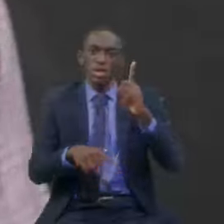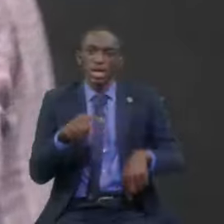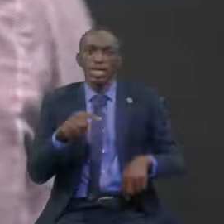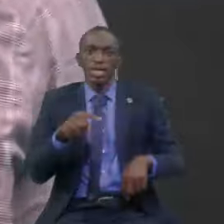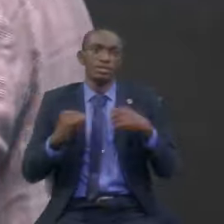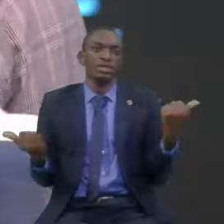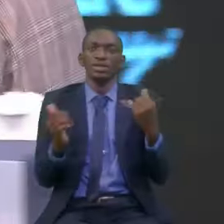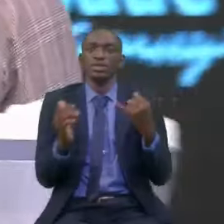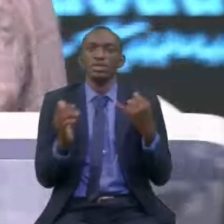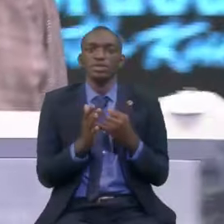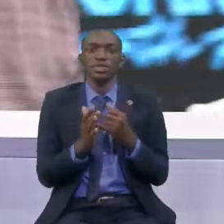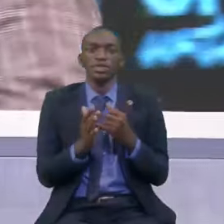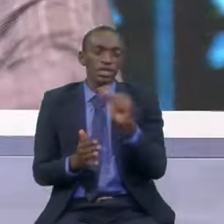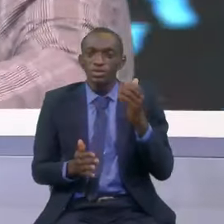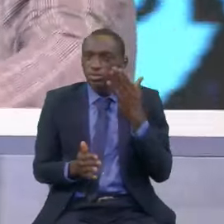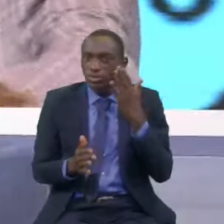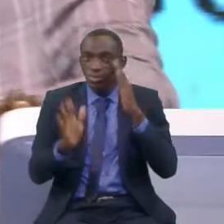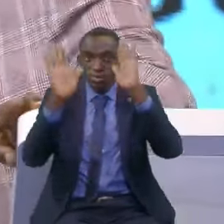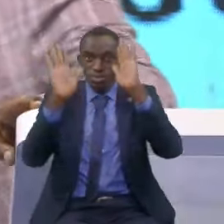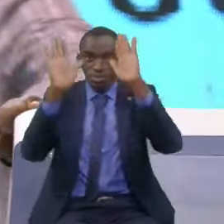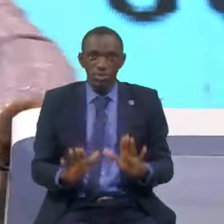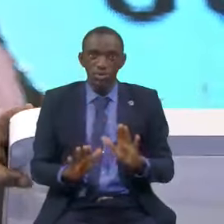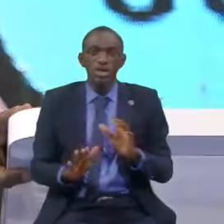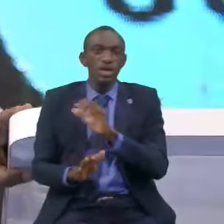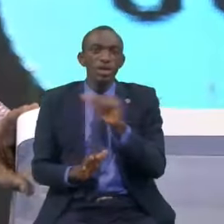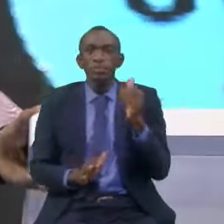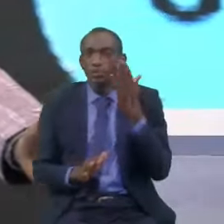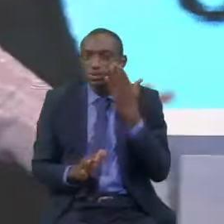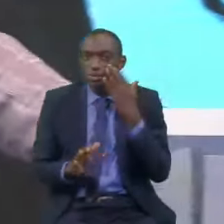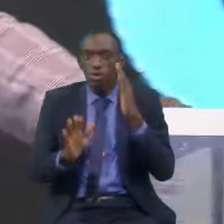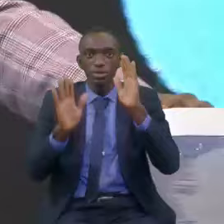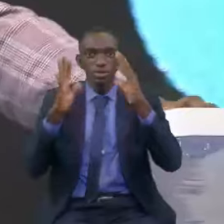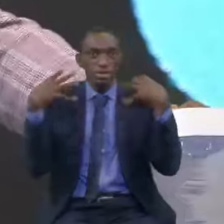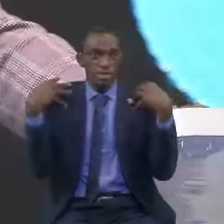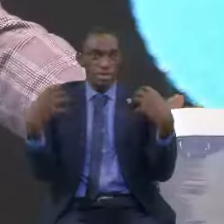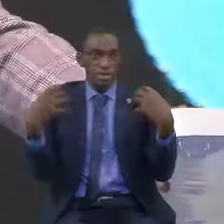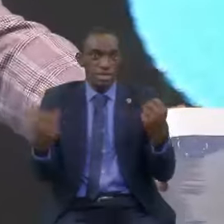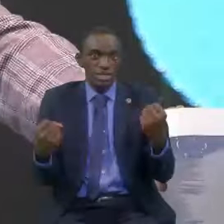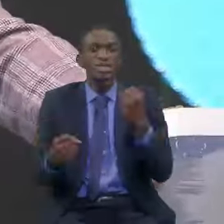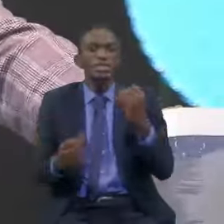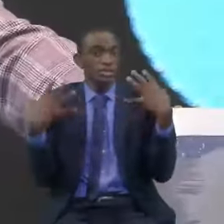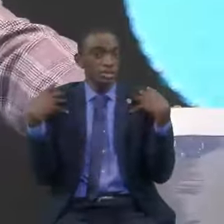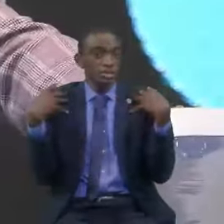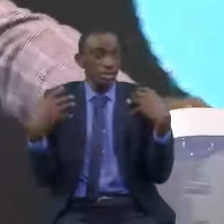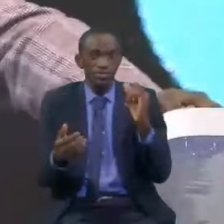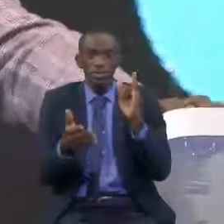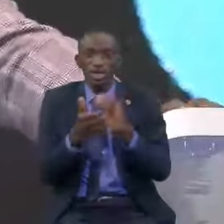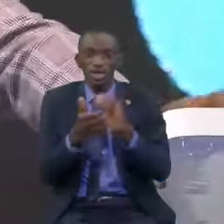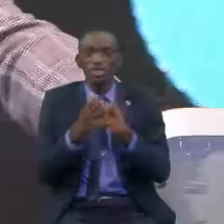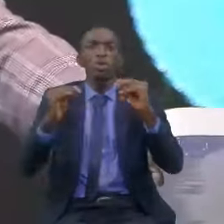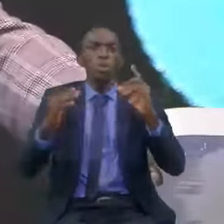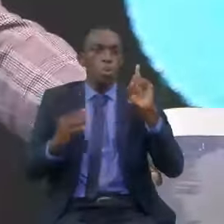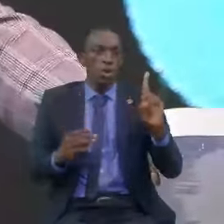notable miracle, a notable healing, is a healing that nobody can